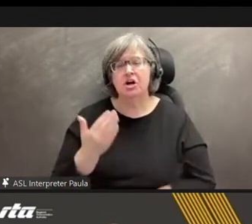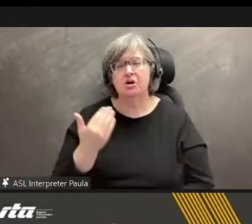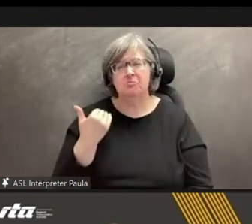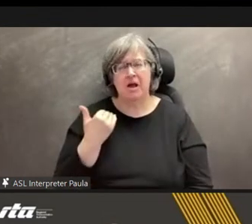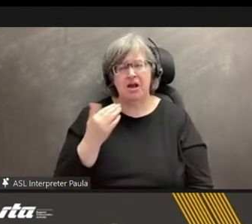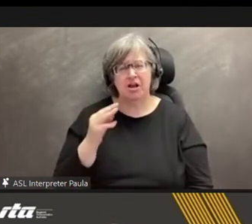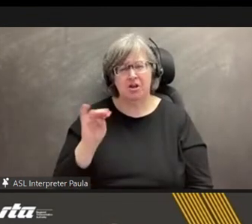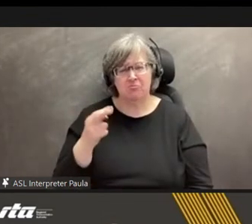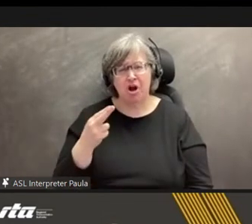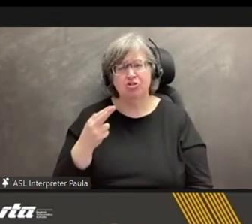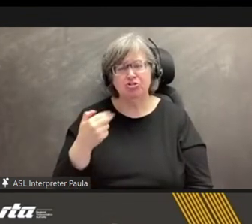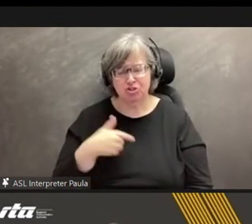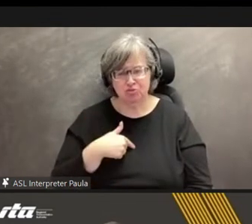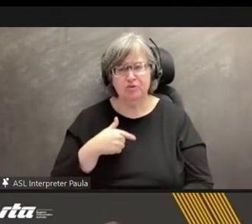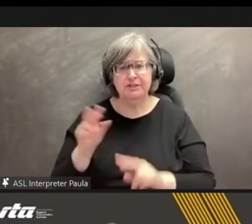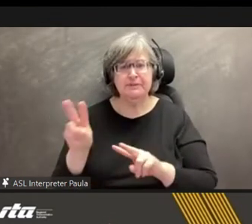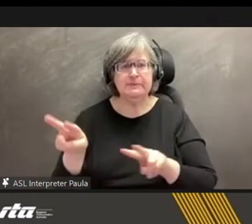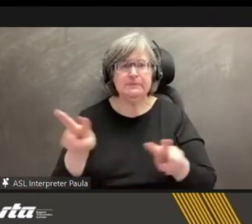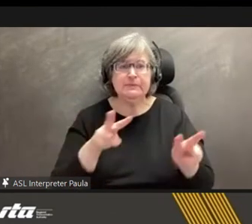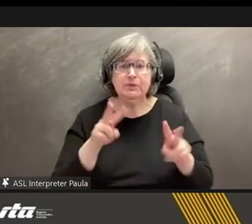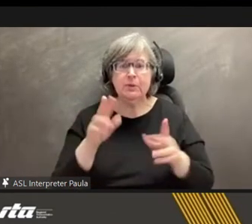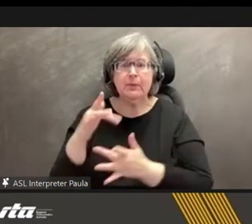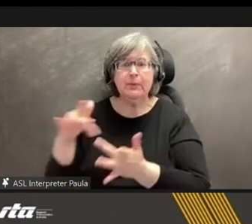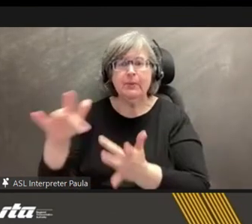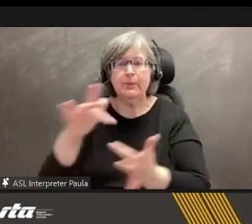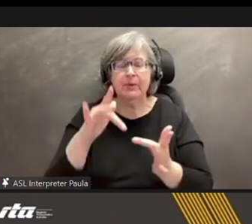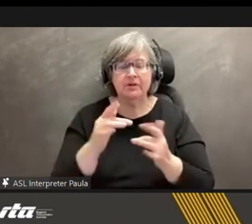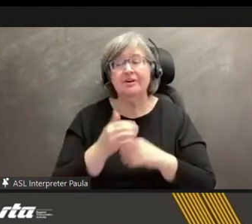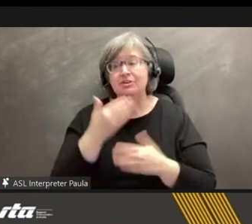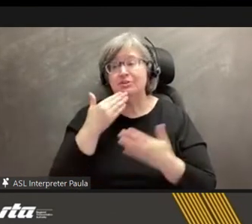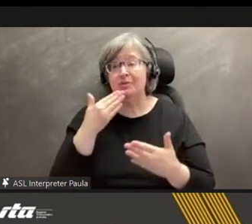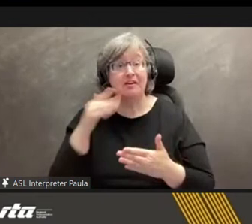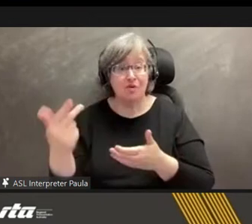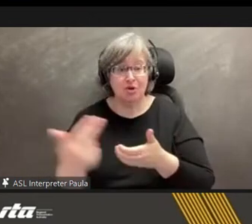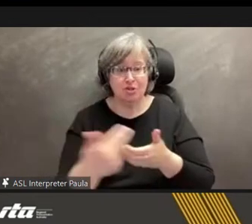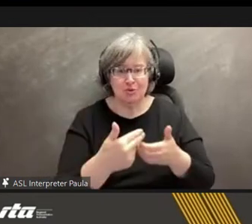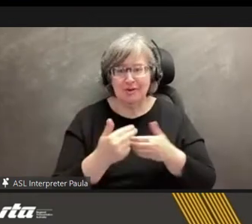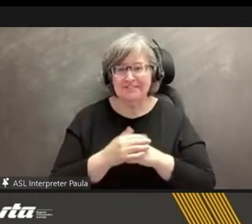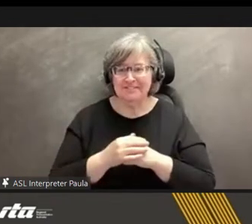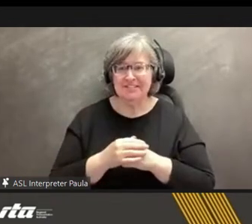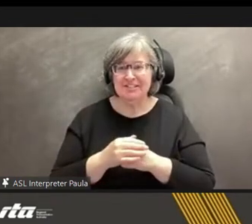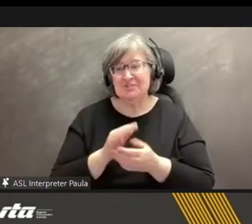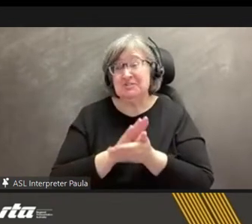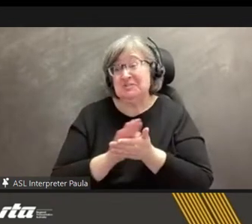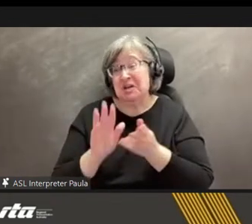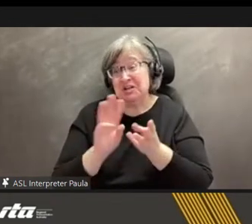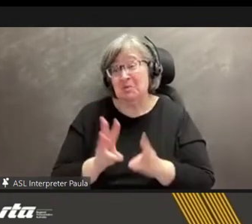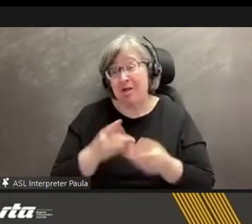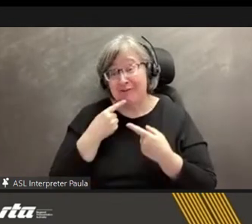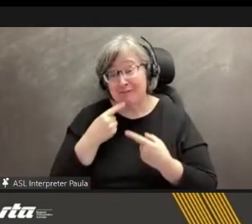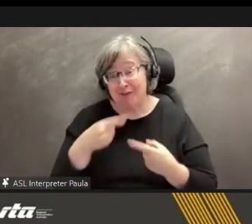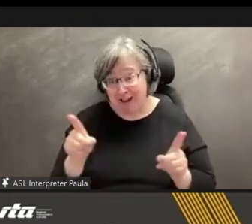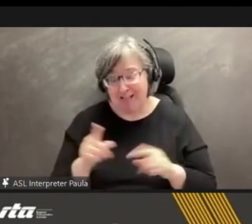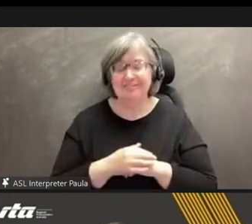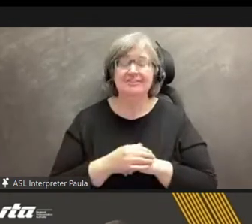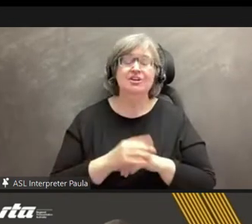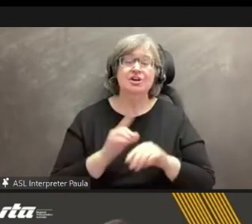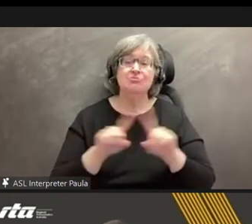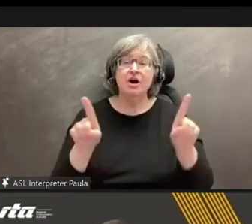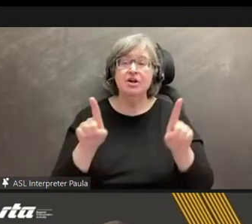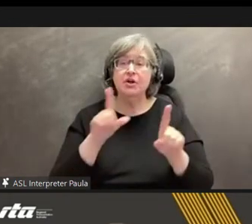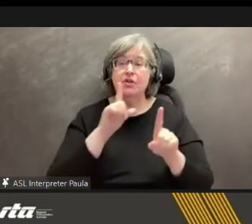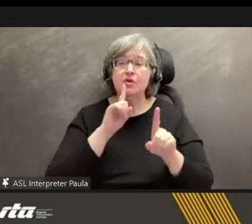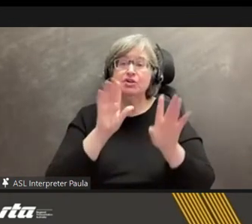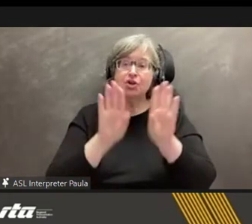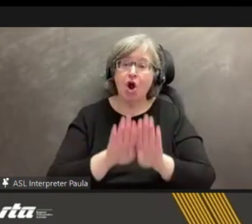some people, and I really appreciate everyone for joining me on that. It's fun. We had a bit of a nice weather. But as always, there's an open